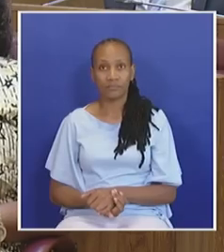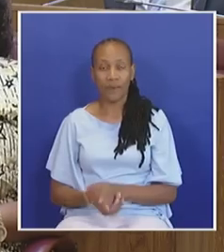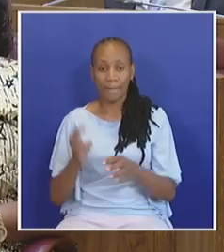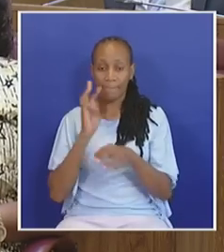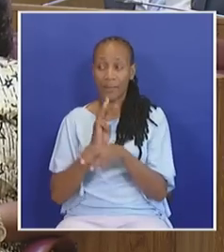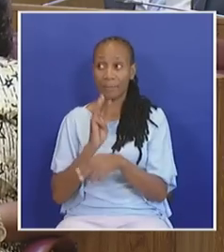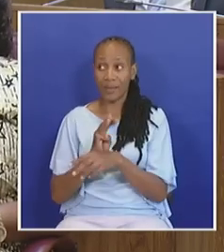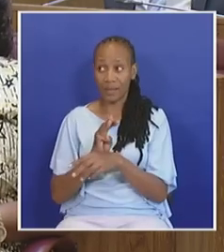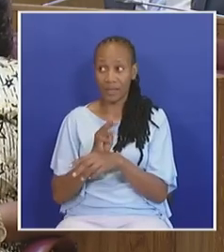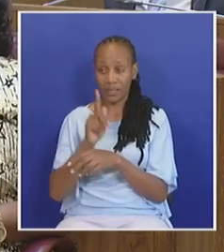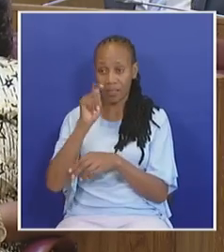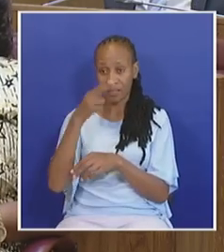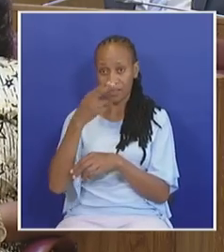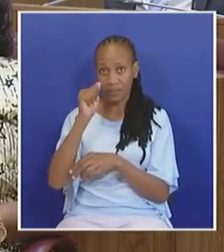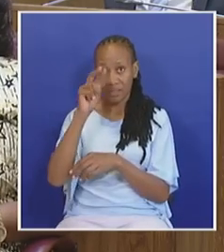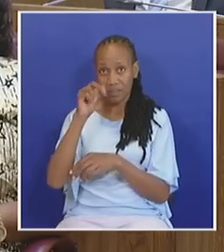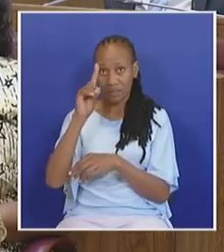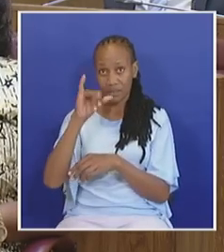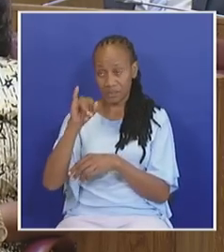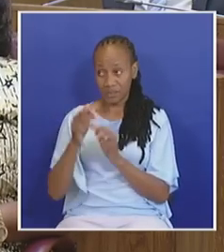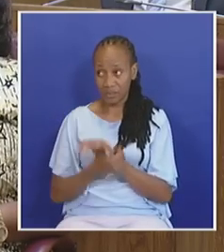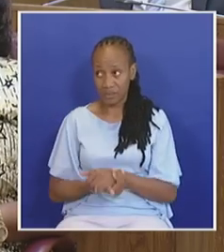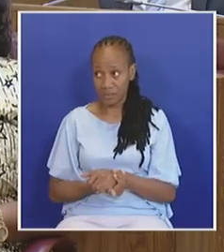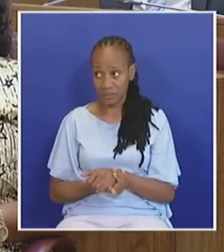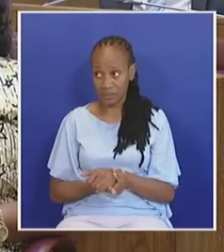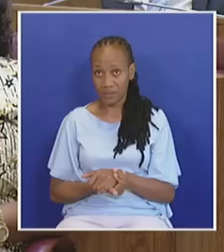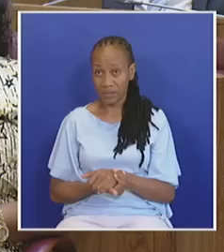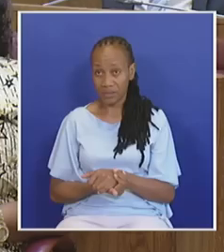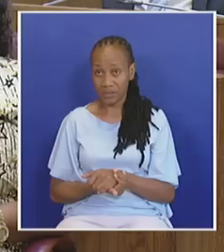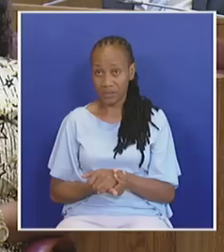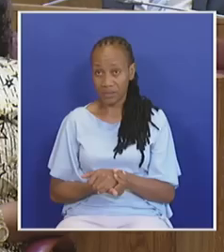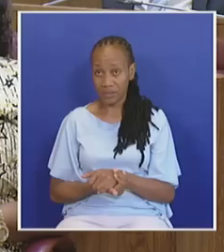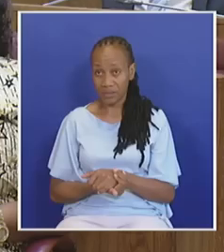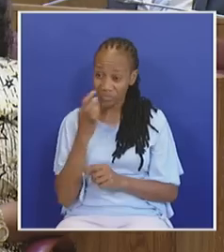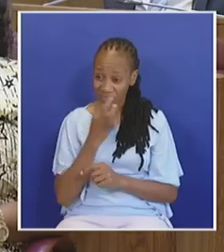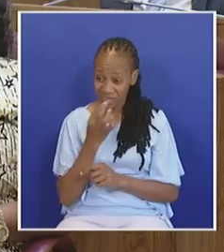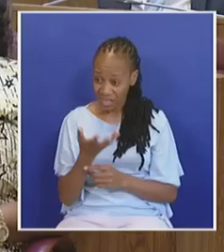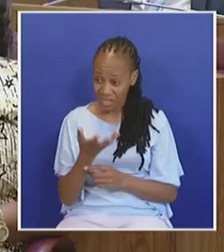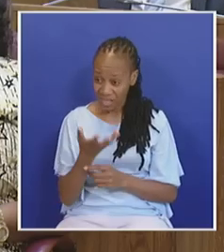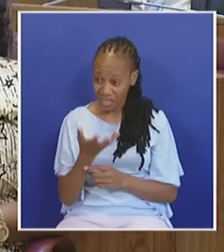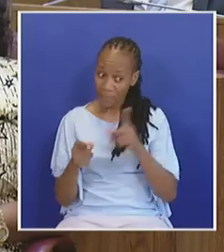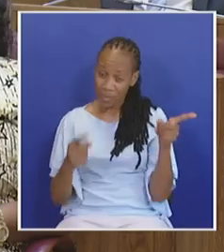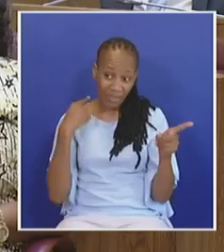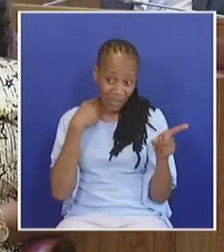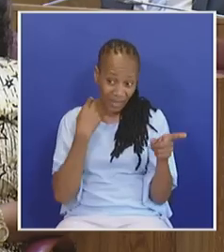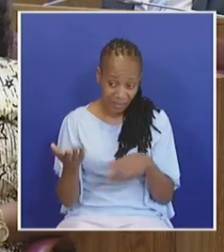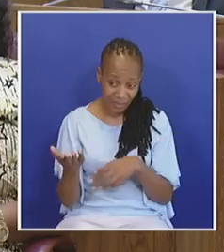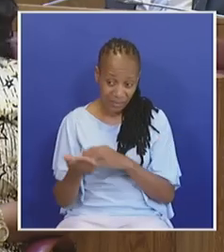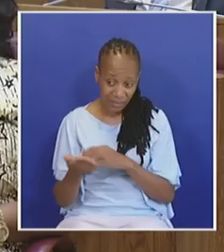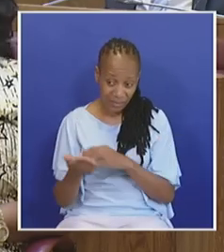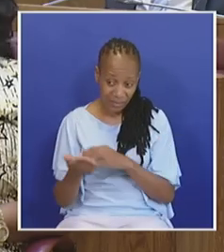Don't make yourself an accessory, please. Honorable Mukweli, did you or did you not say the honorable member is lying? Mama